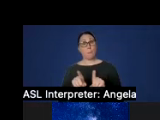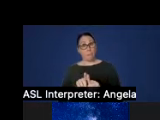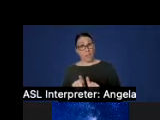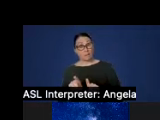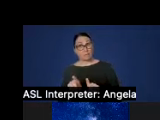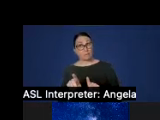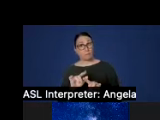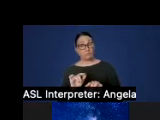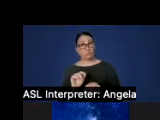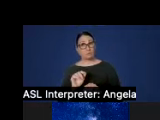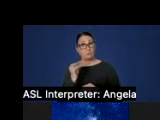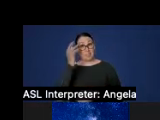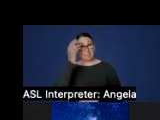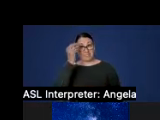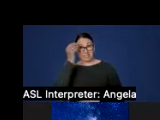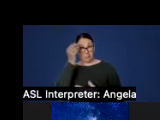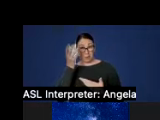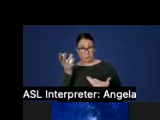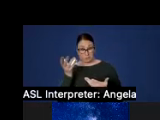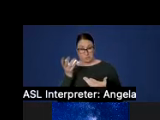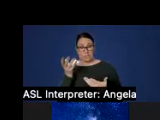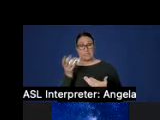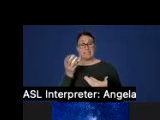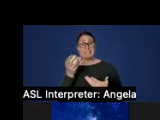is just a recipe for